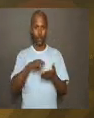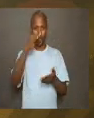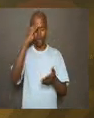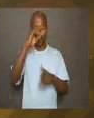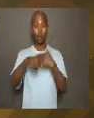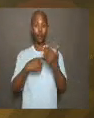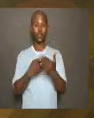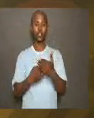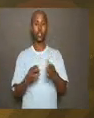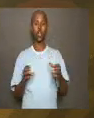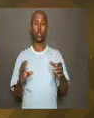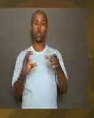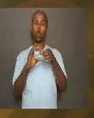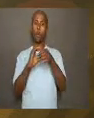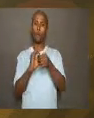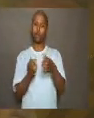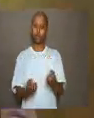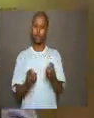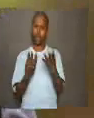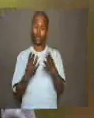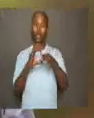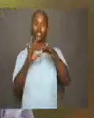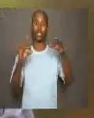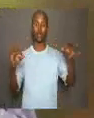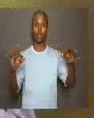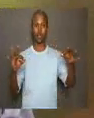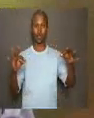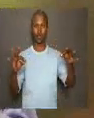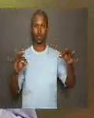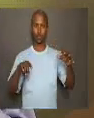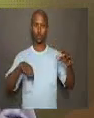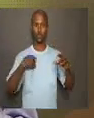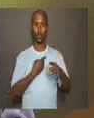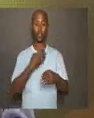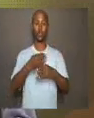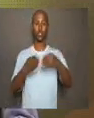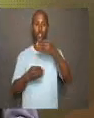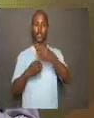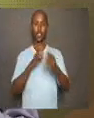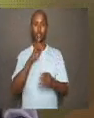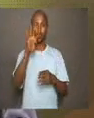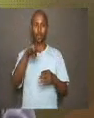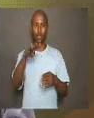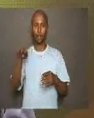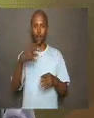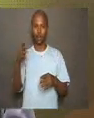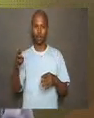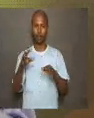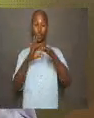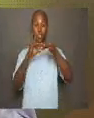about compound statements. We will construct truth tables for